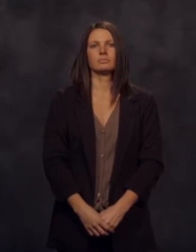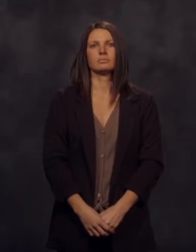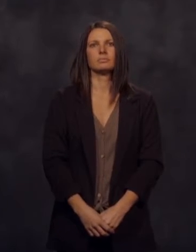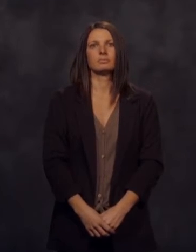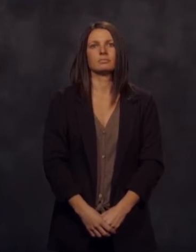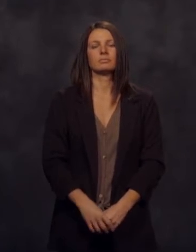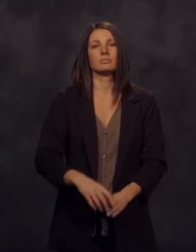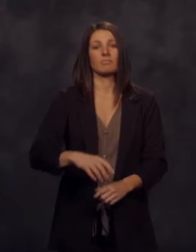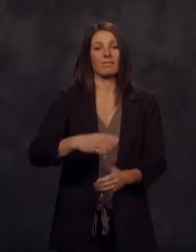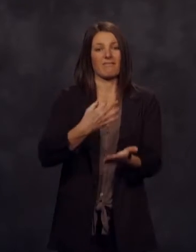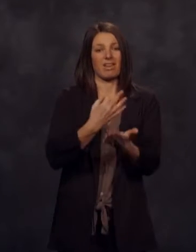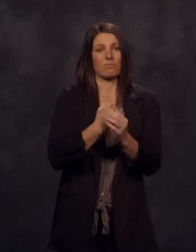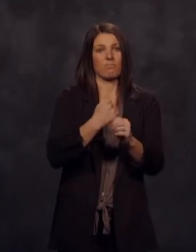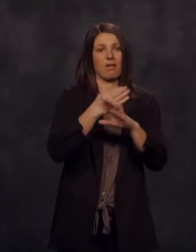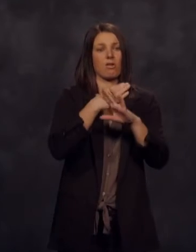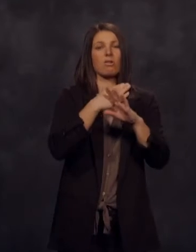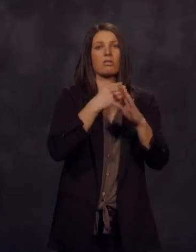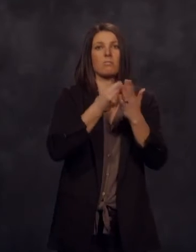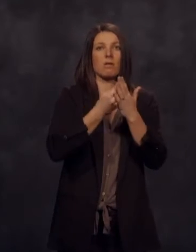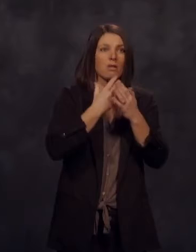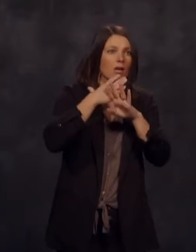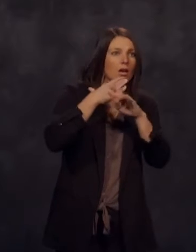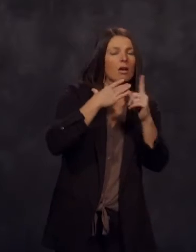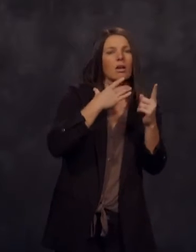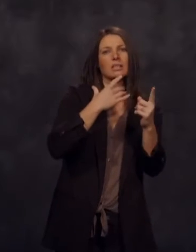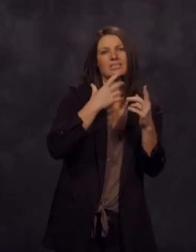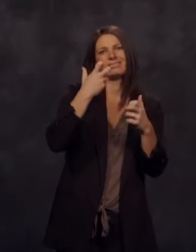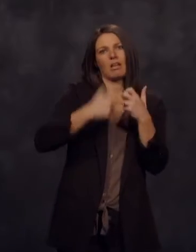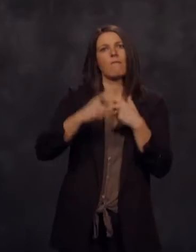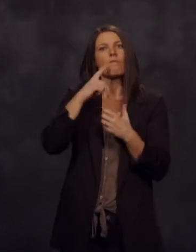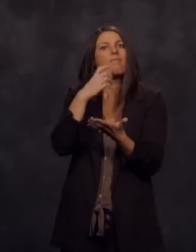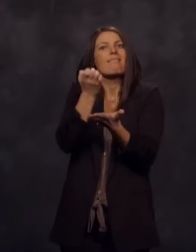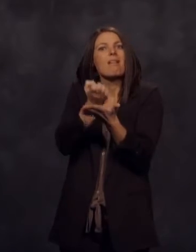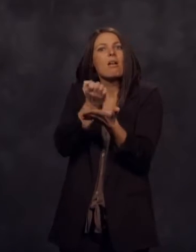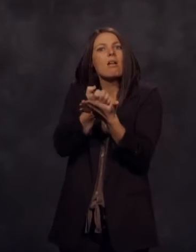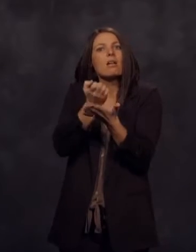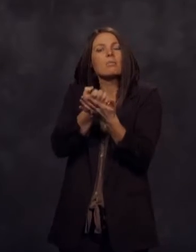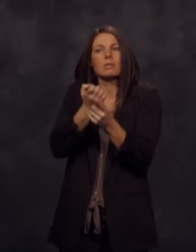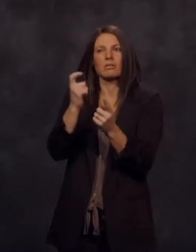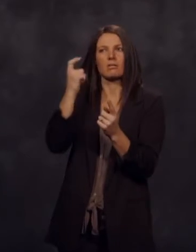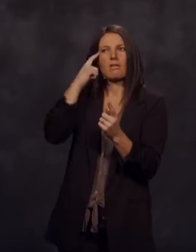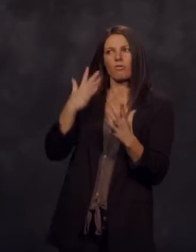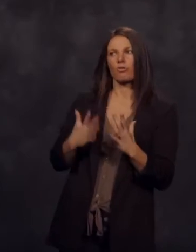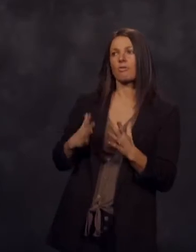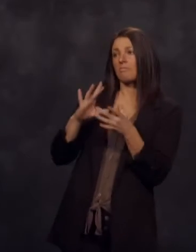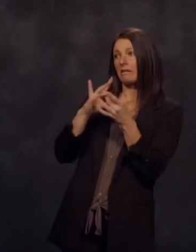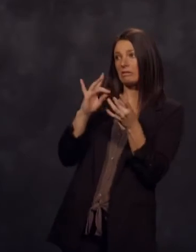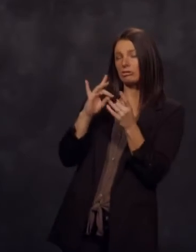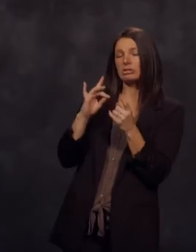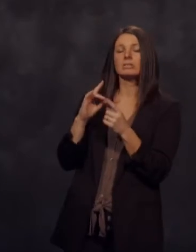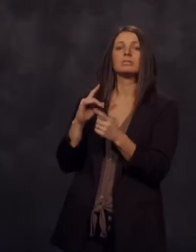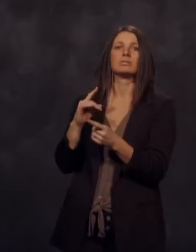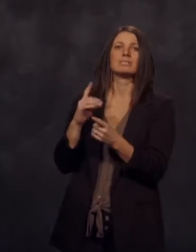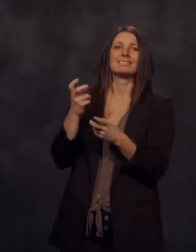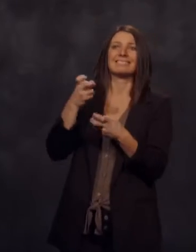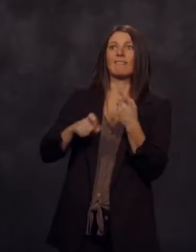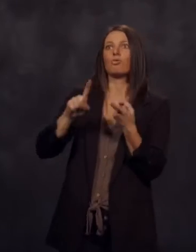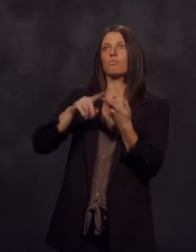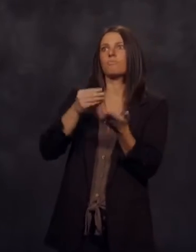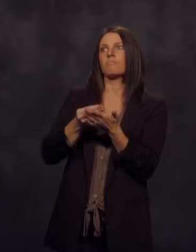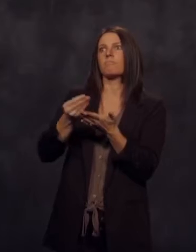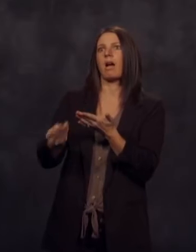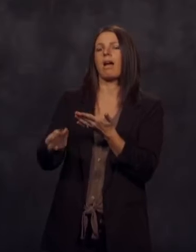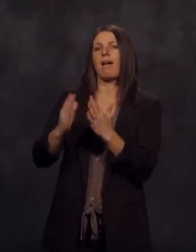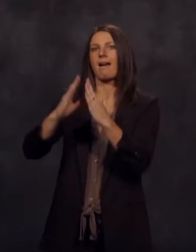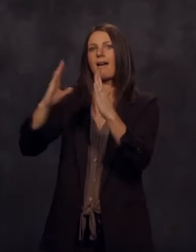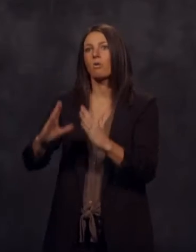this kind of financial barrier is also harmful for our economy here. As the governor mentioned, it's difficult to purchase a home,